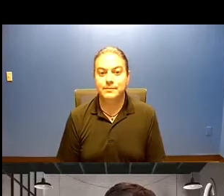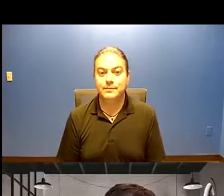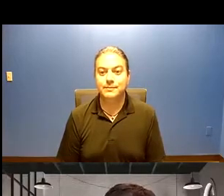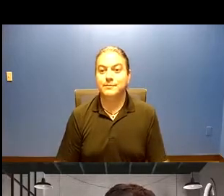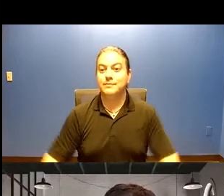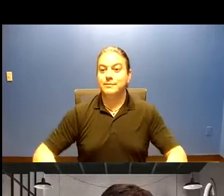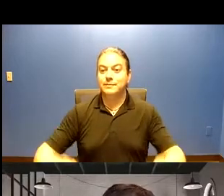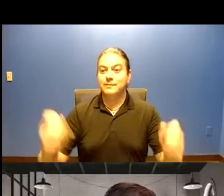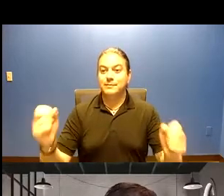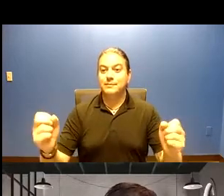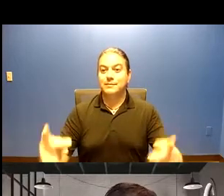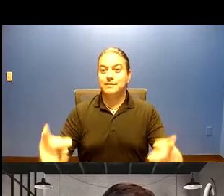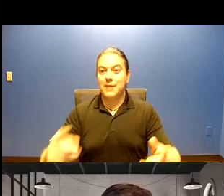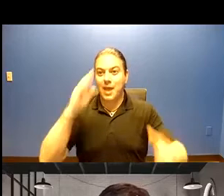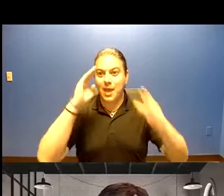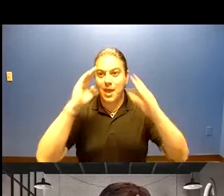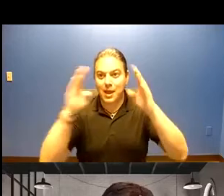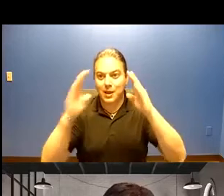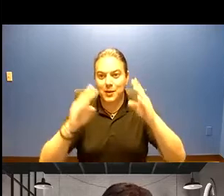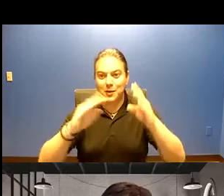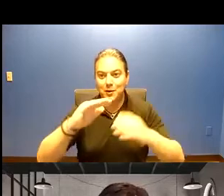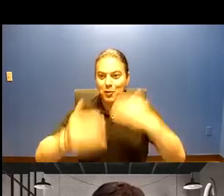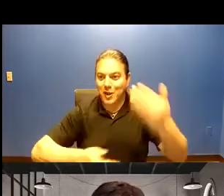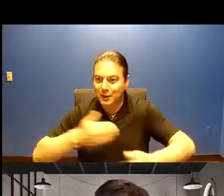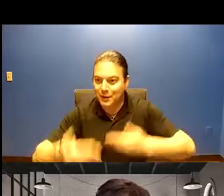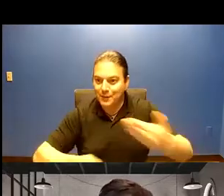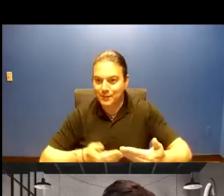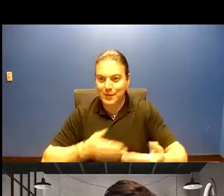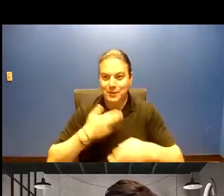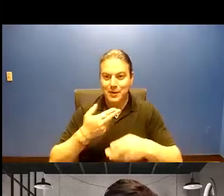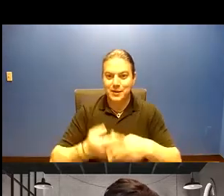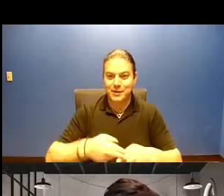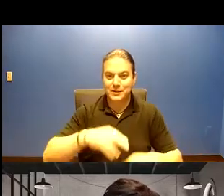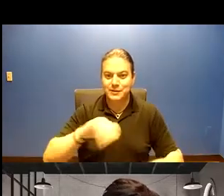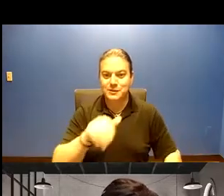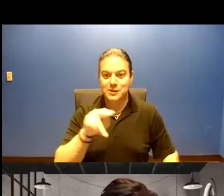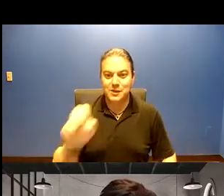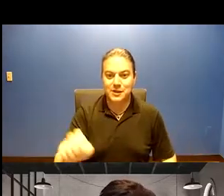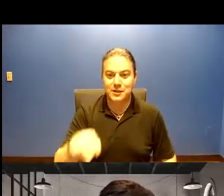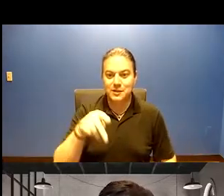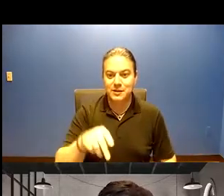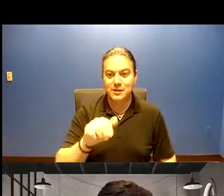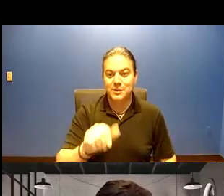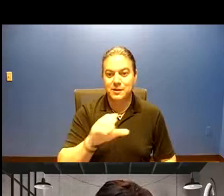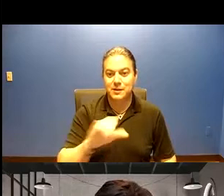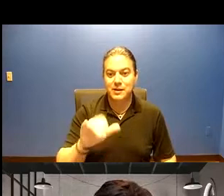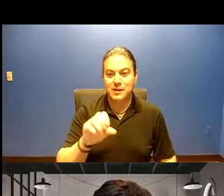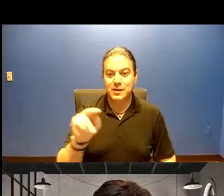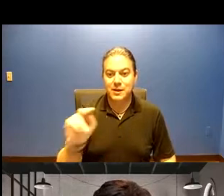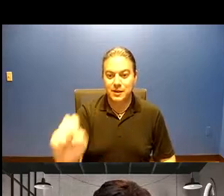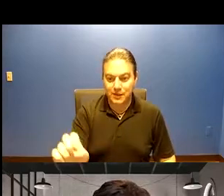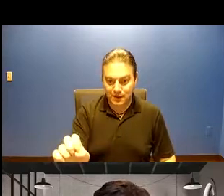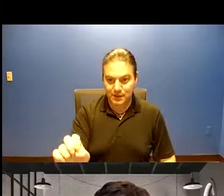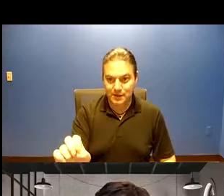Okay. Hello and welcome. My name is Jane Passioni, Managing Director of Collective Impact at the San Antonio Area